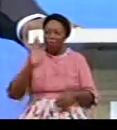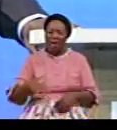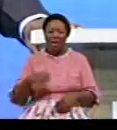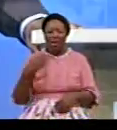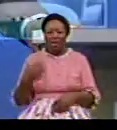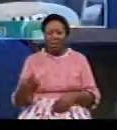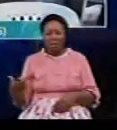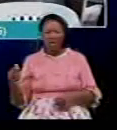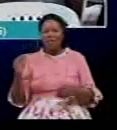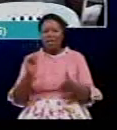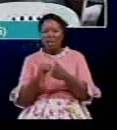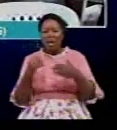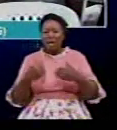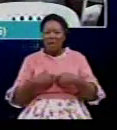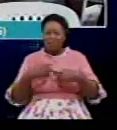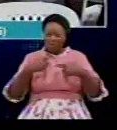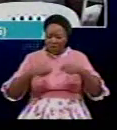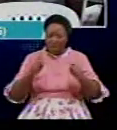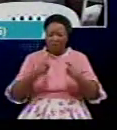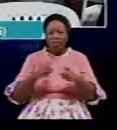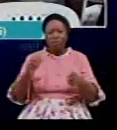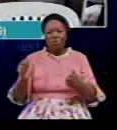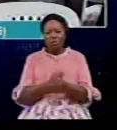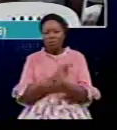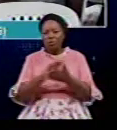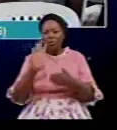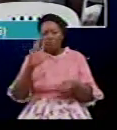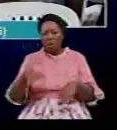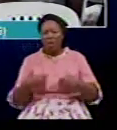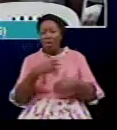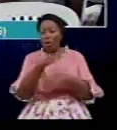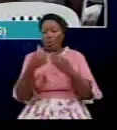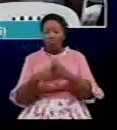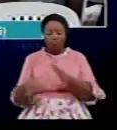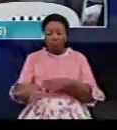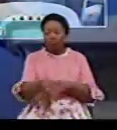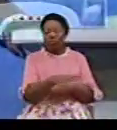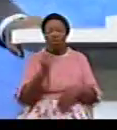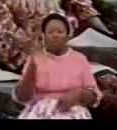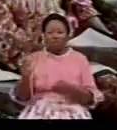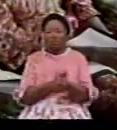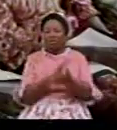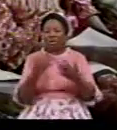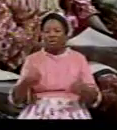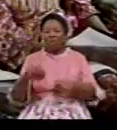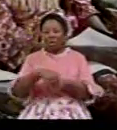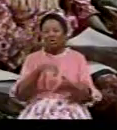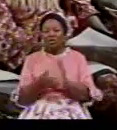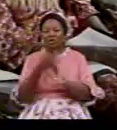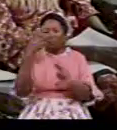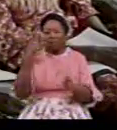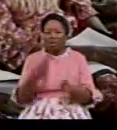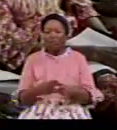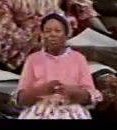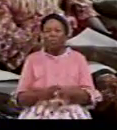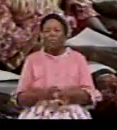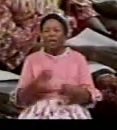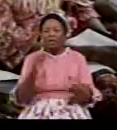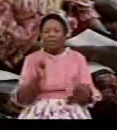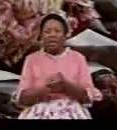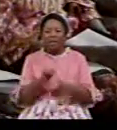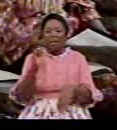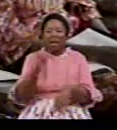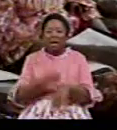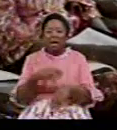you give your heart to the Lord, that's what happens. I will give them an heart to know me, that I am the Lord,